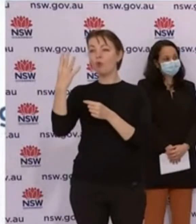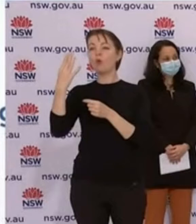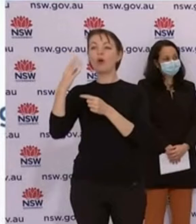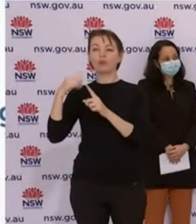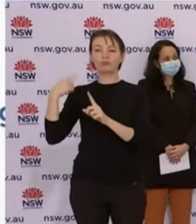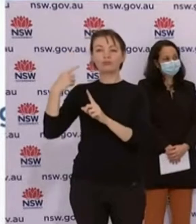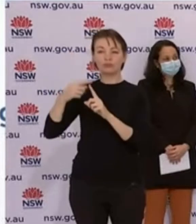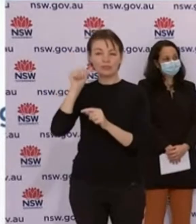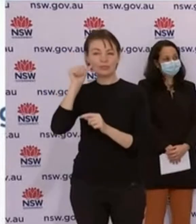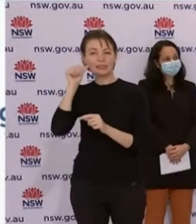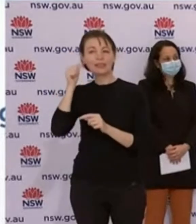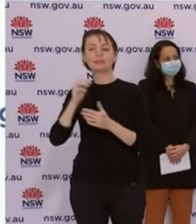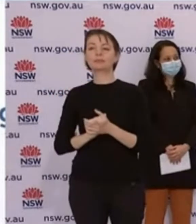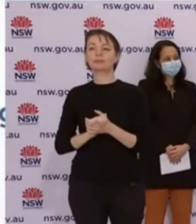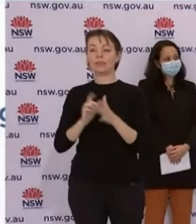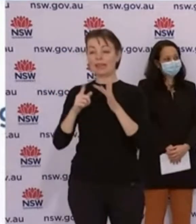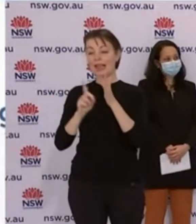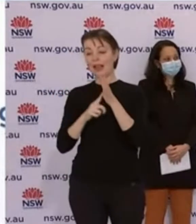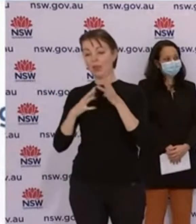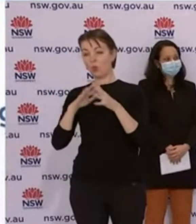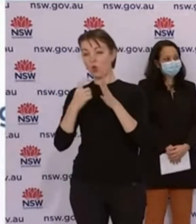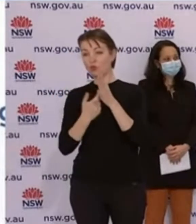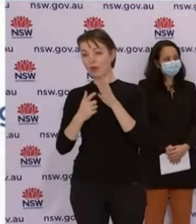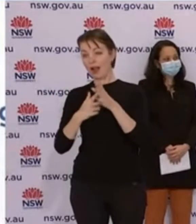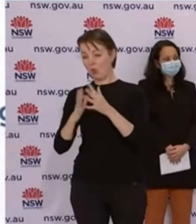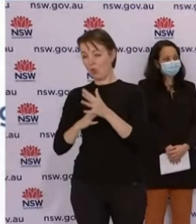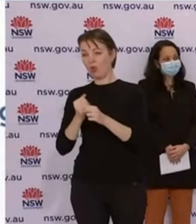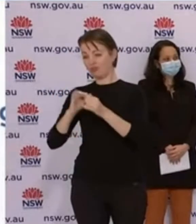Cessnock local government area. In the Illawarra Shoalhaven